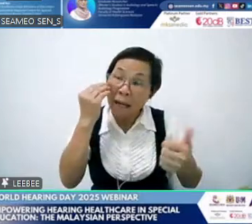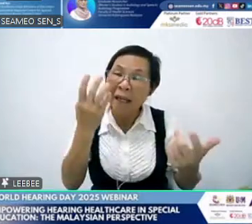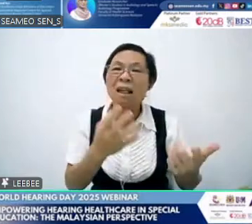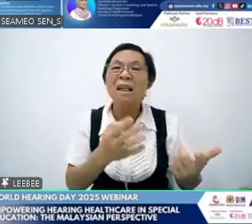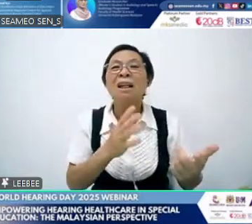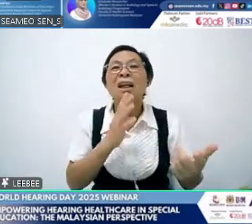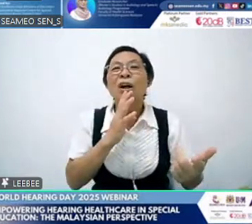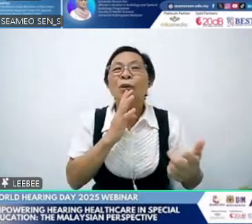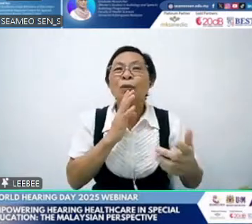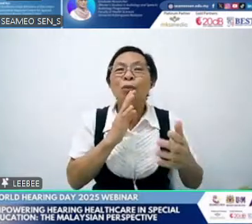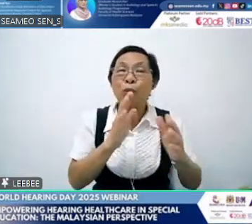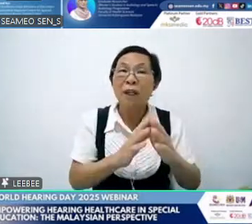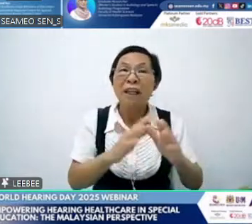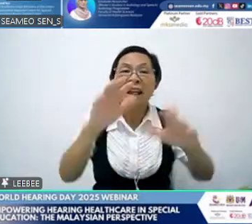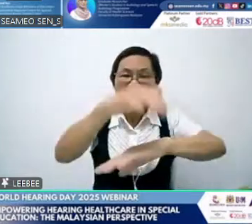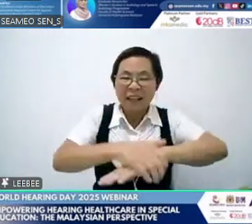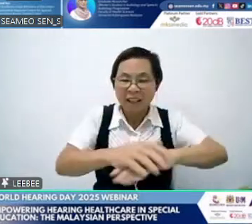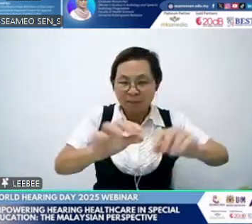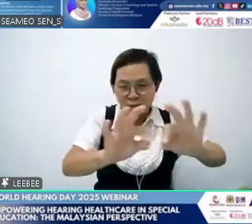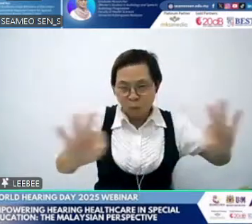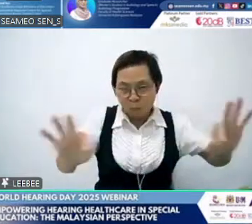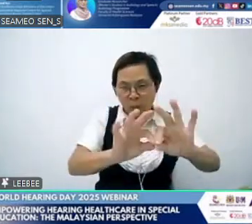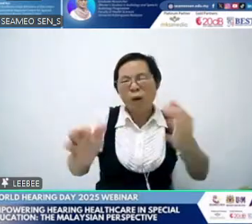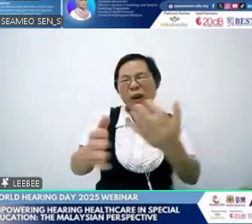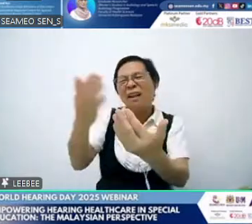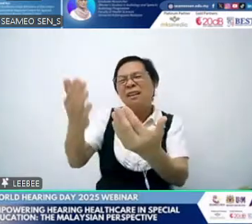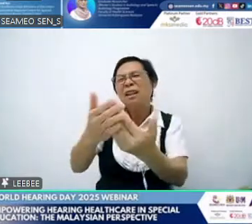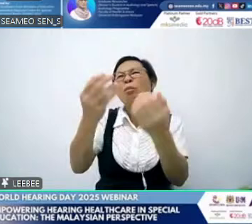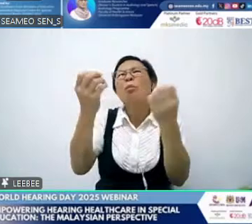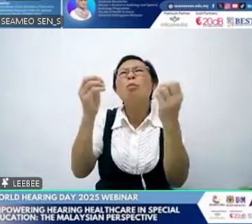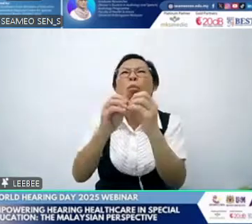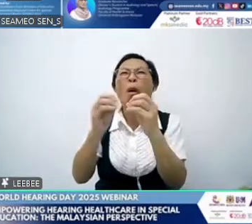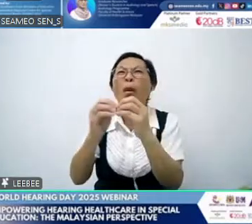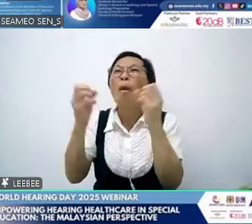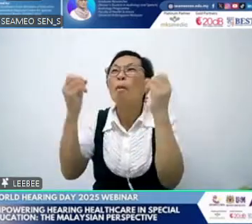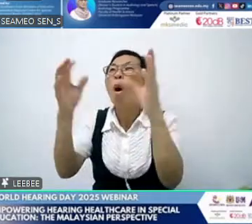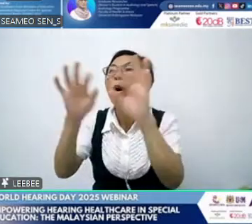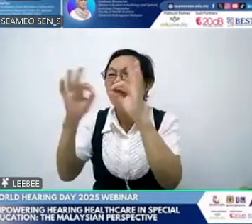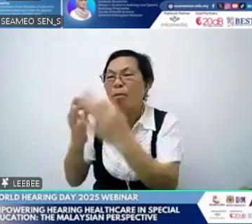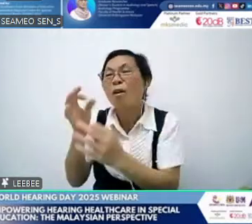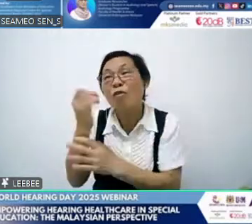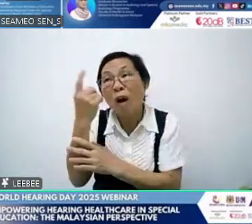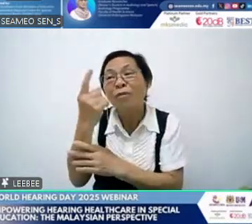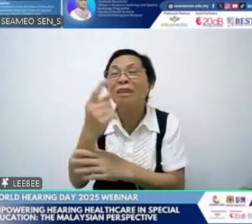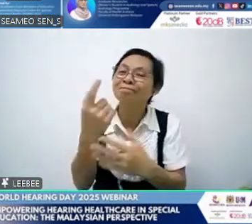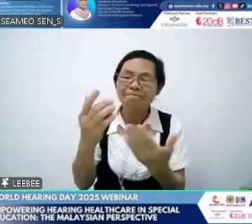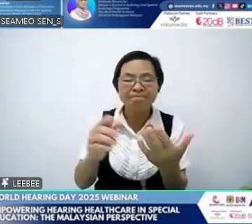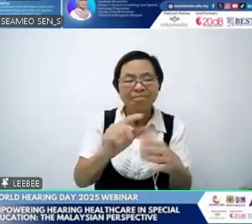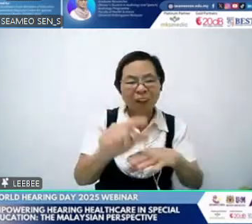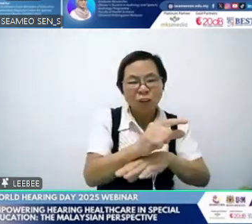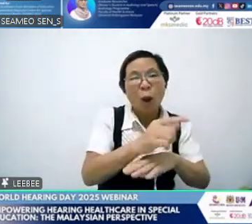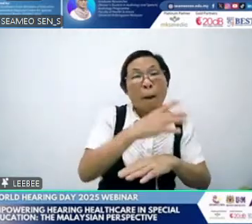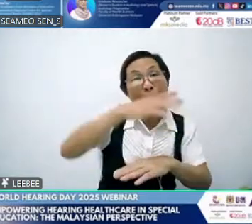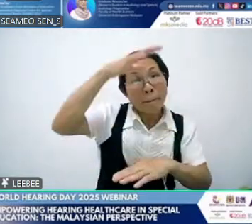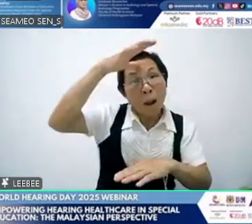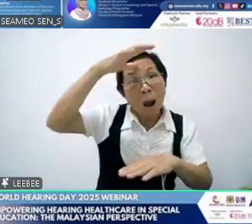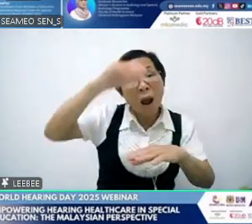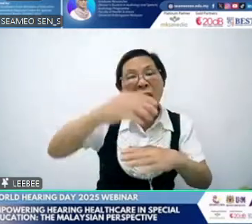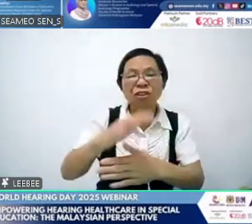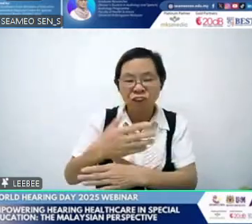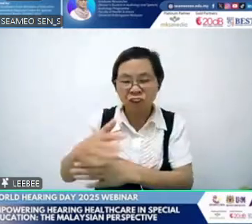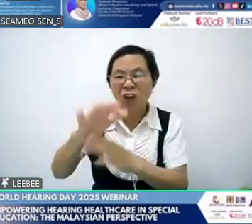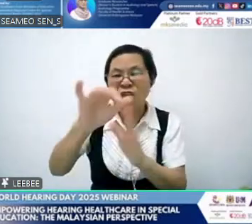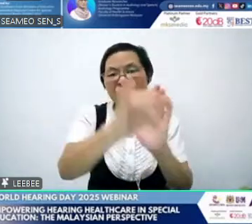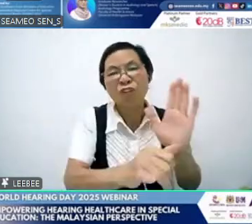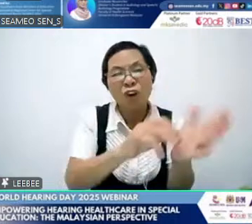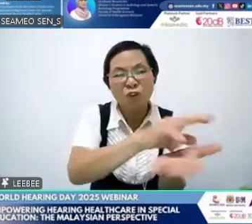English subtitles, making it easier for more families to understand and use. Parents can also share the videos